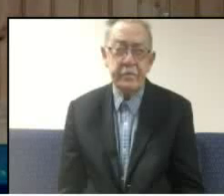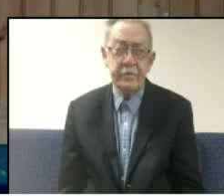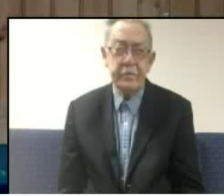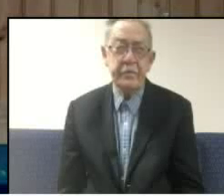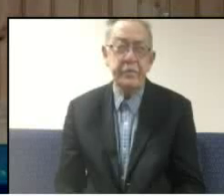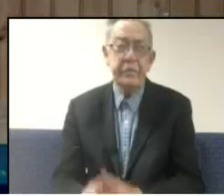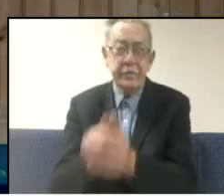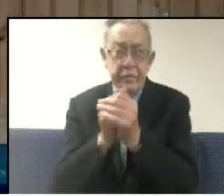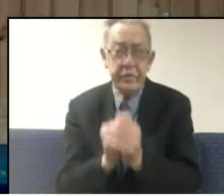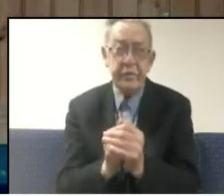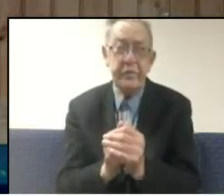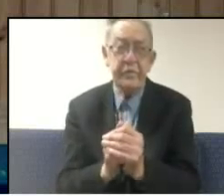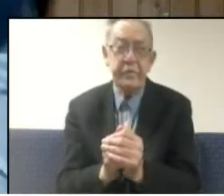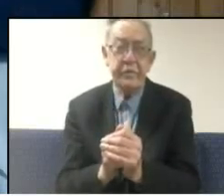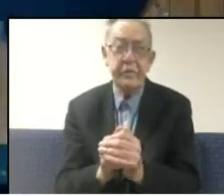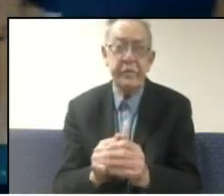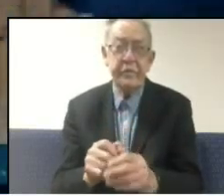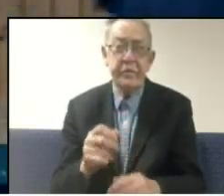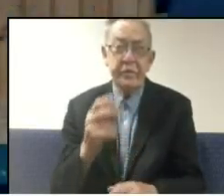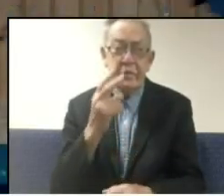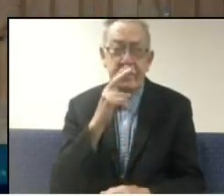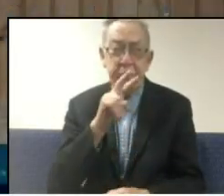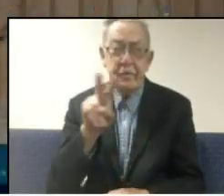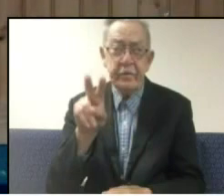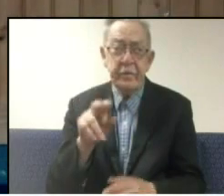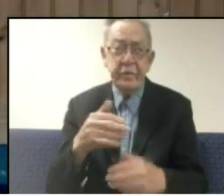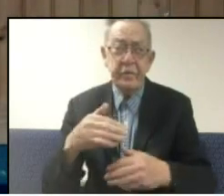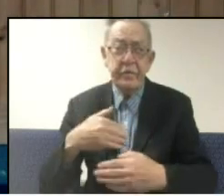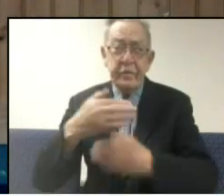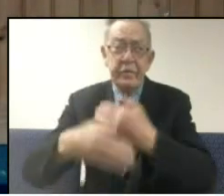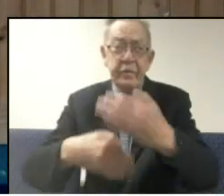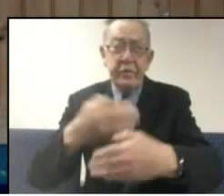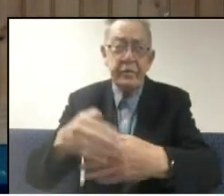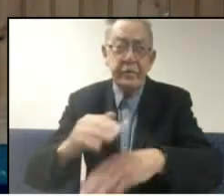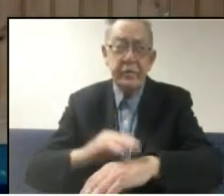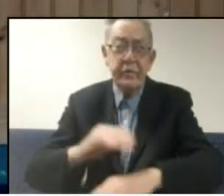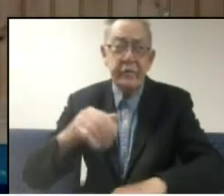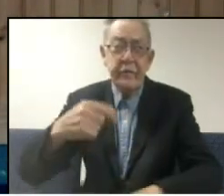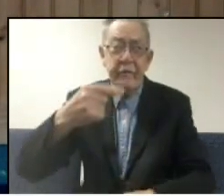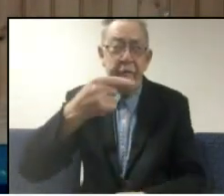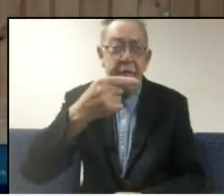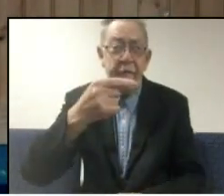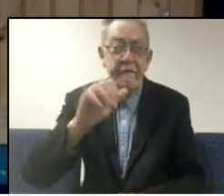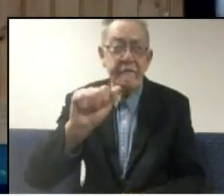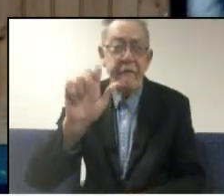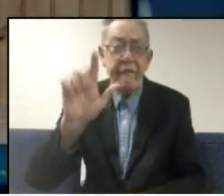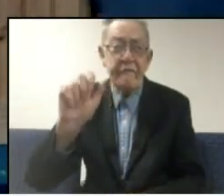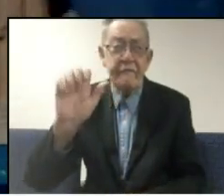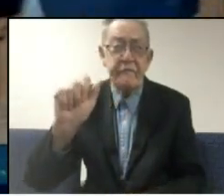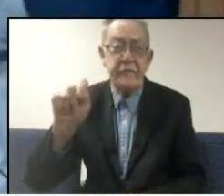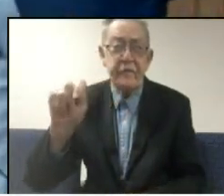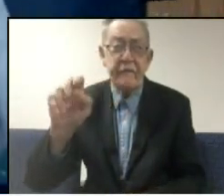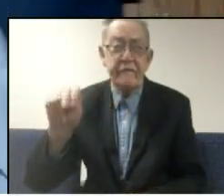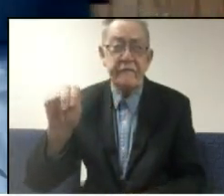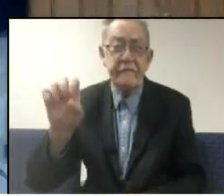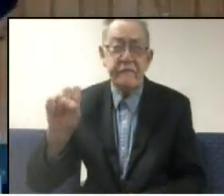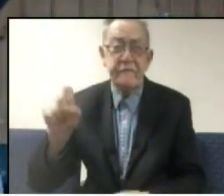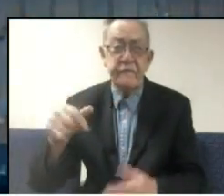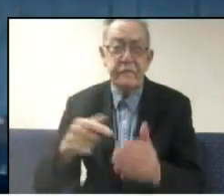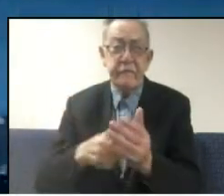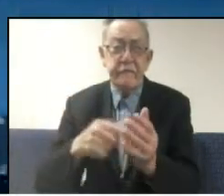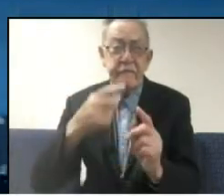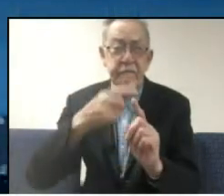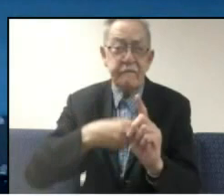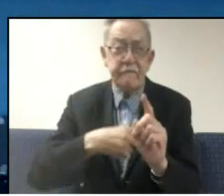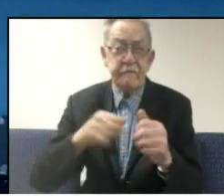Well, amen. We're looking at a series on Galatians this month as we move forward. We began it